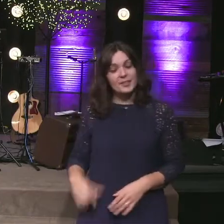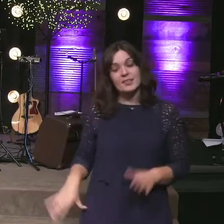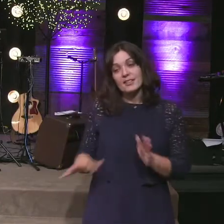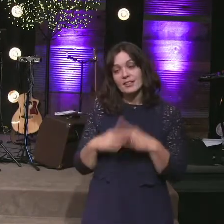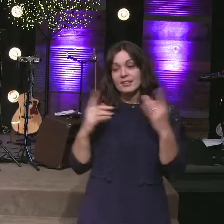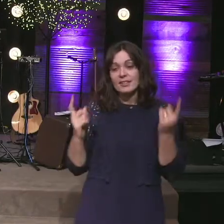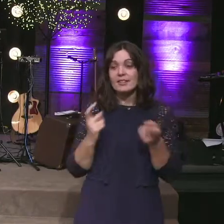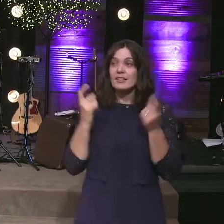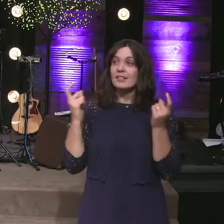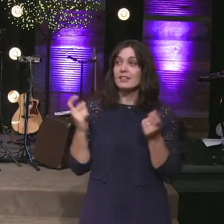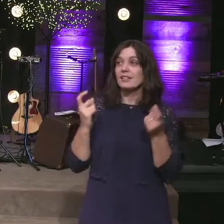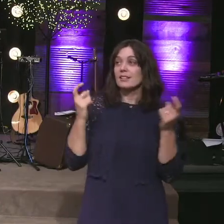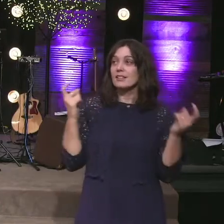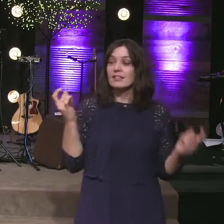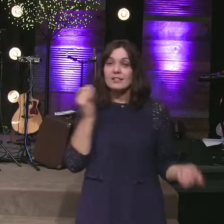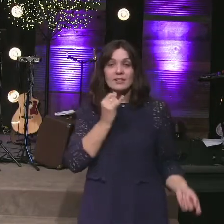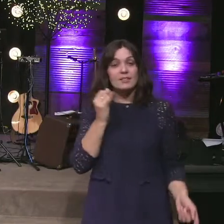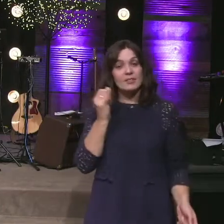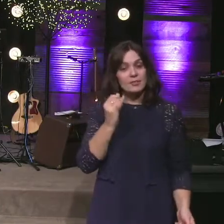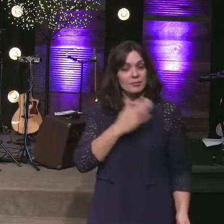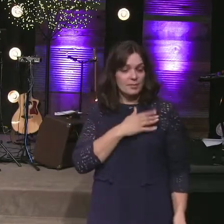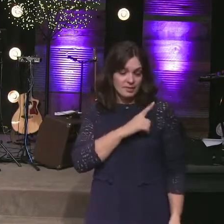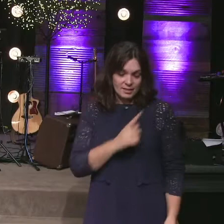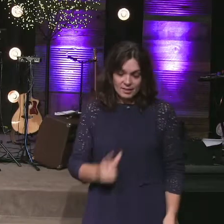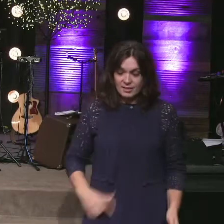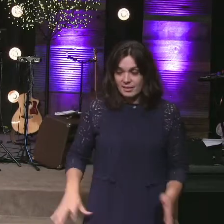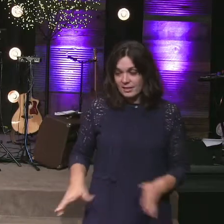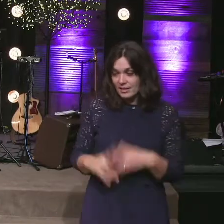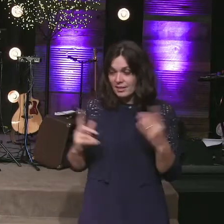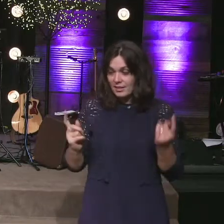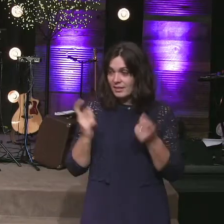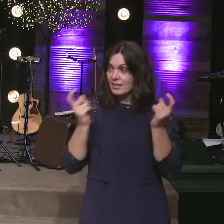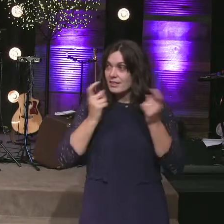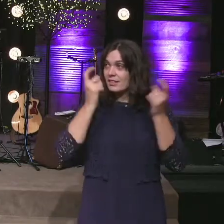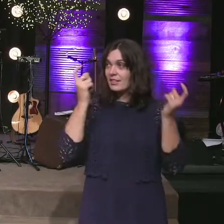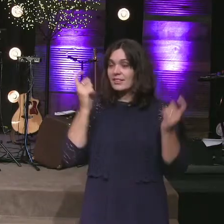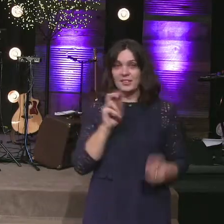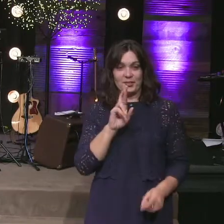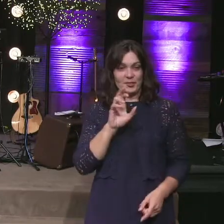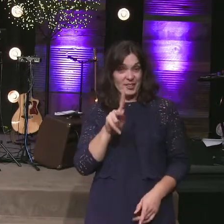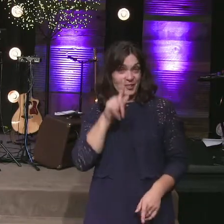hallelujah. Oh, my Lord, hallelujah. Rick can't believe I'm singing.